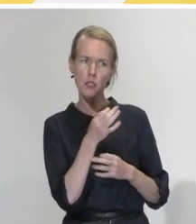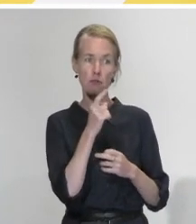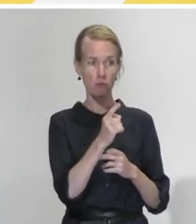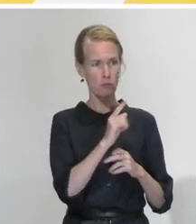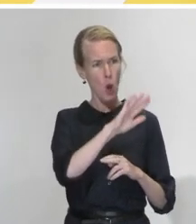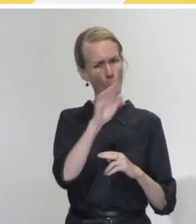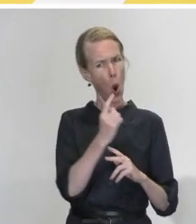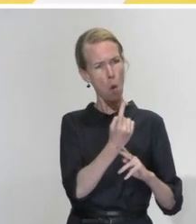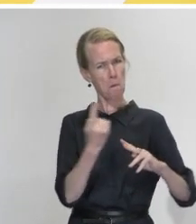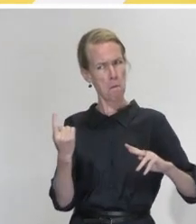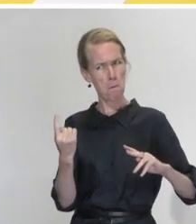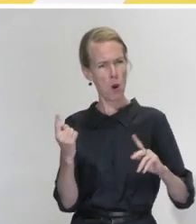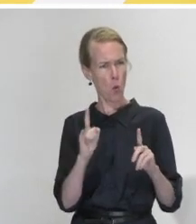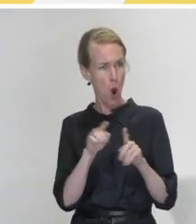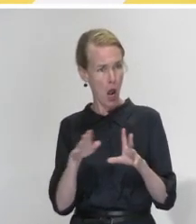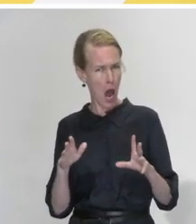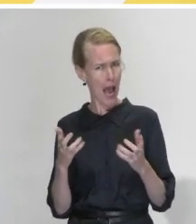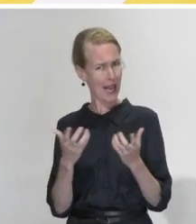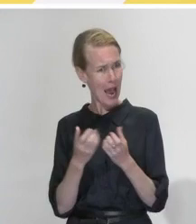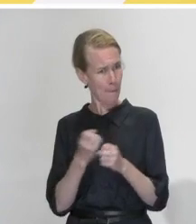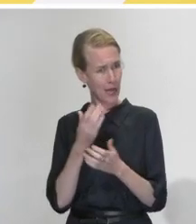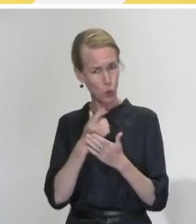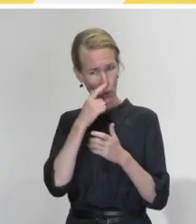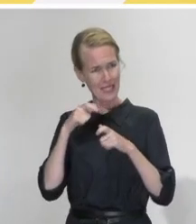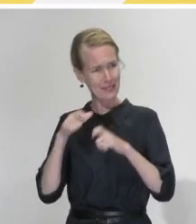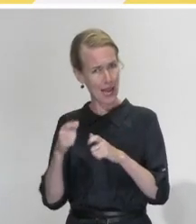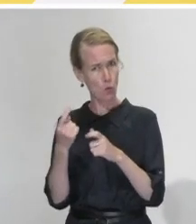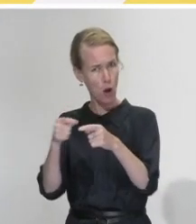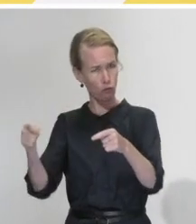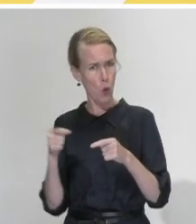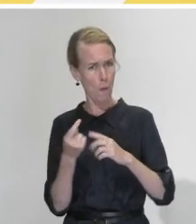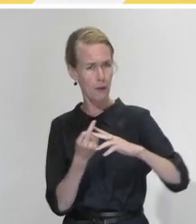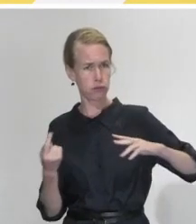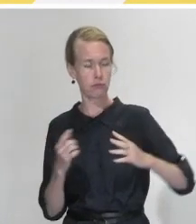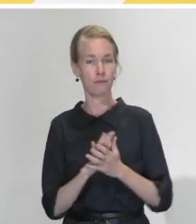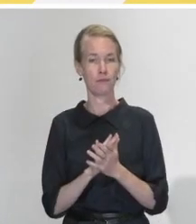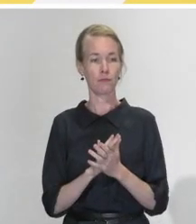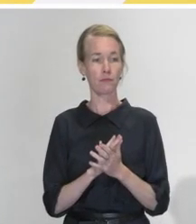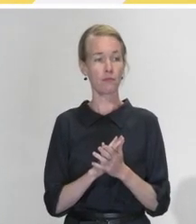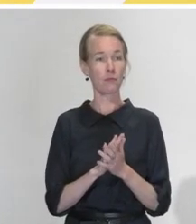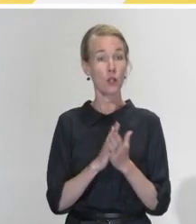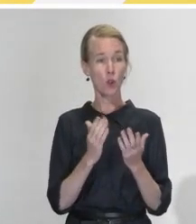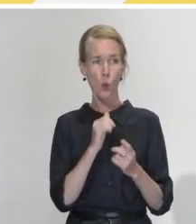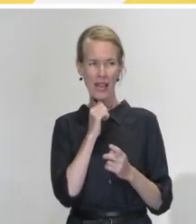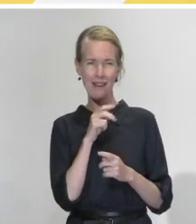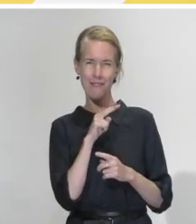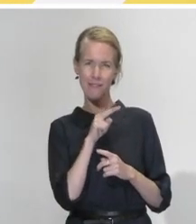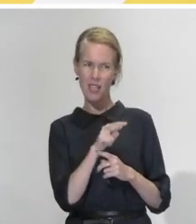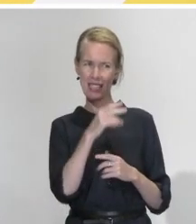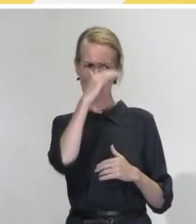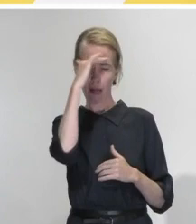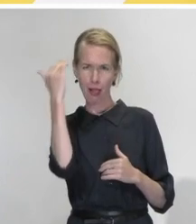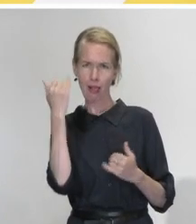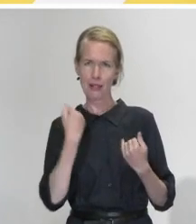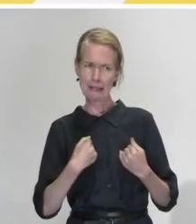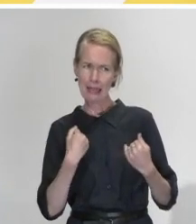they are assessed and temperature taken, and they are quarantined and tested. And at the moment, we have 135 people in